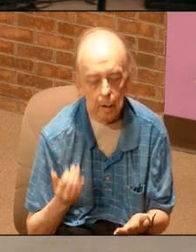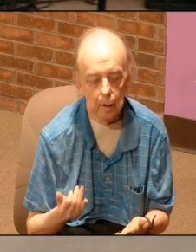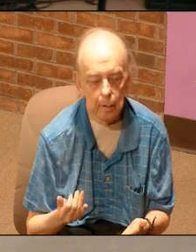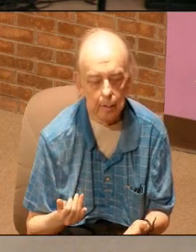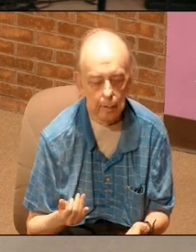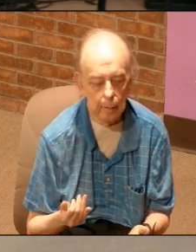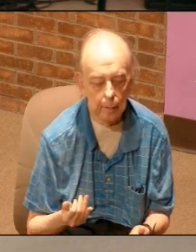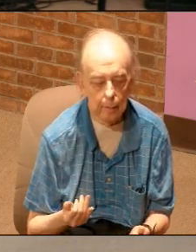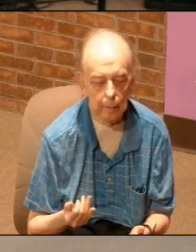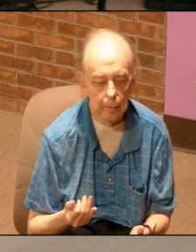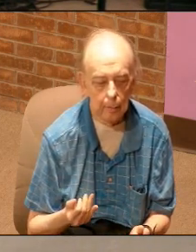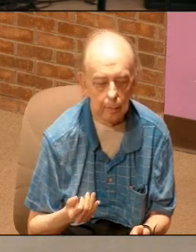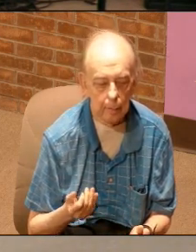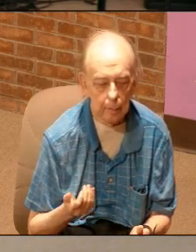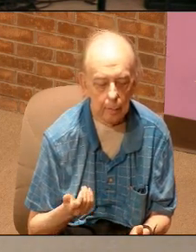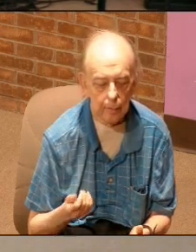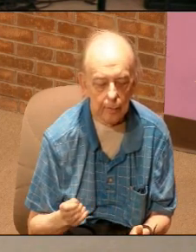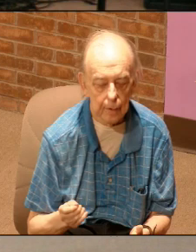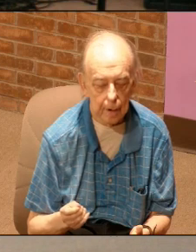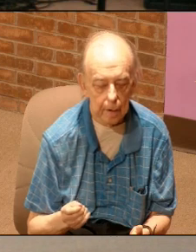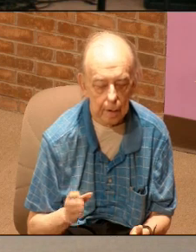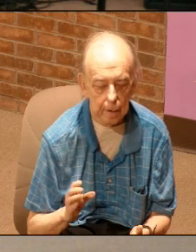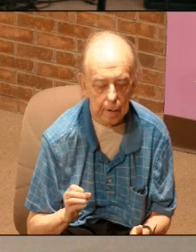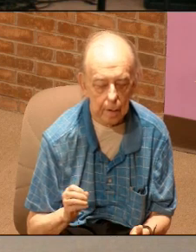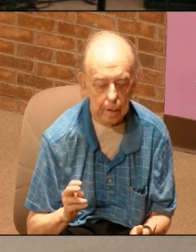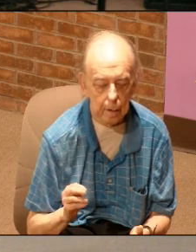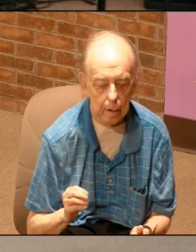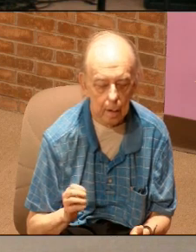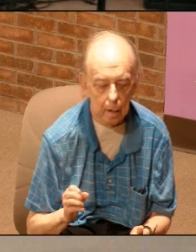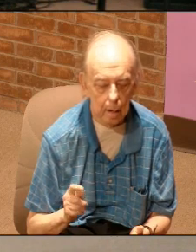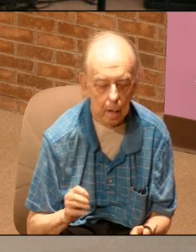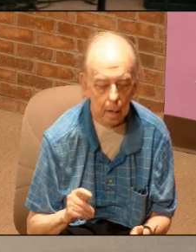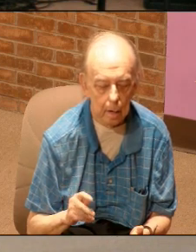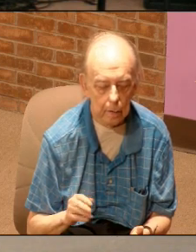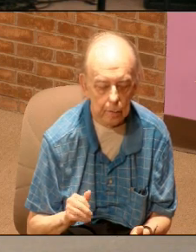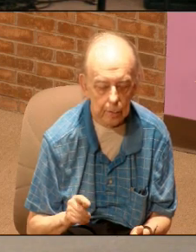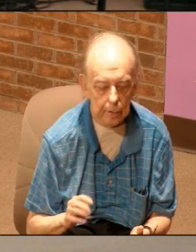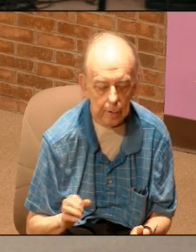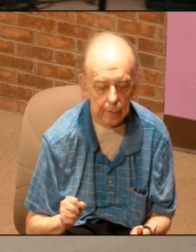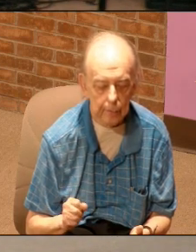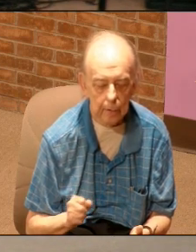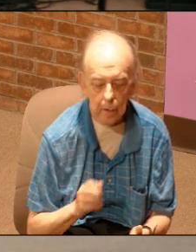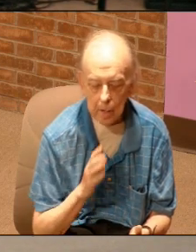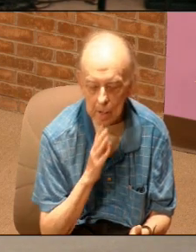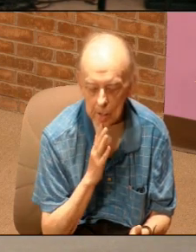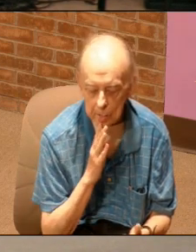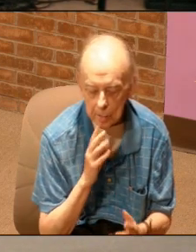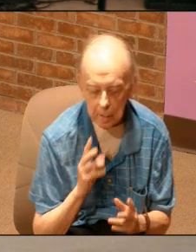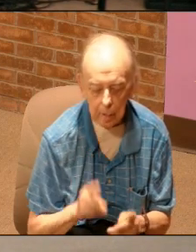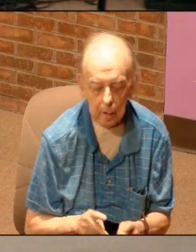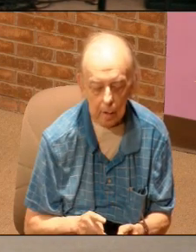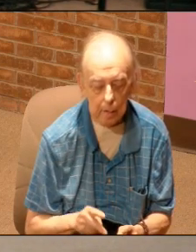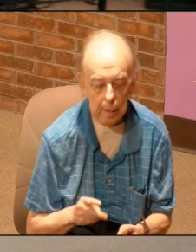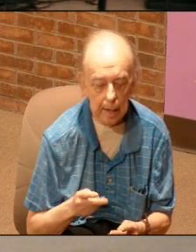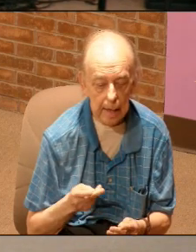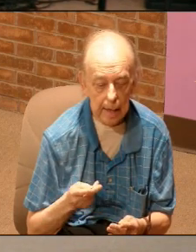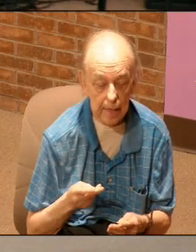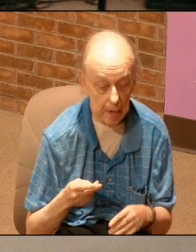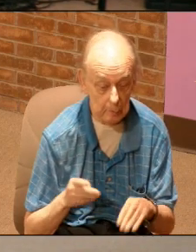was a couple of very conservative radio talk hosts on the radio station, and they bought it